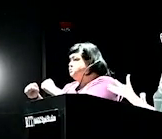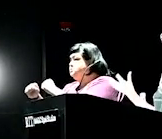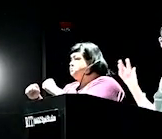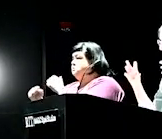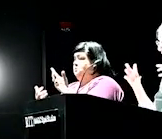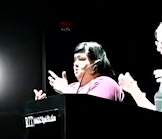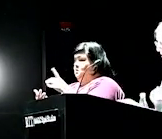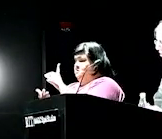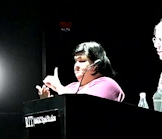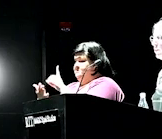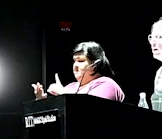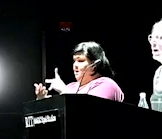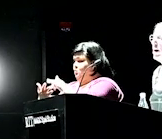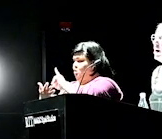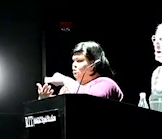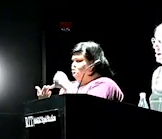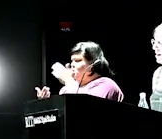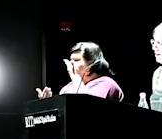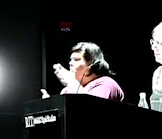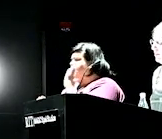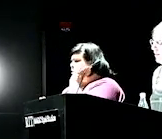design projects plug into.